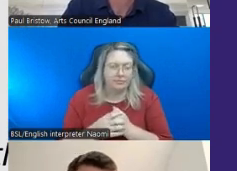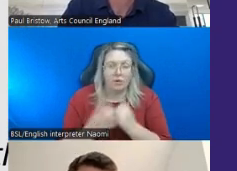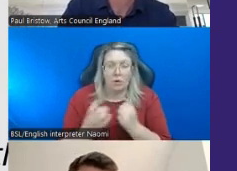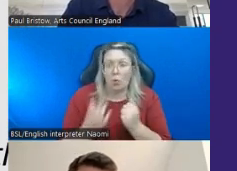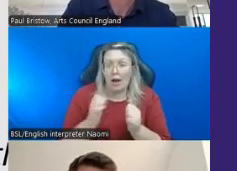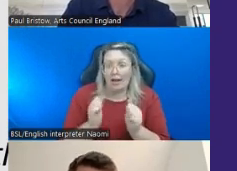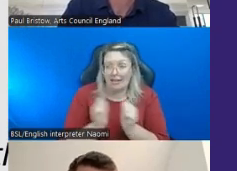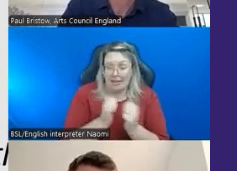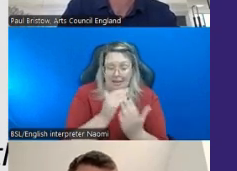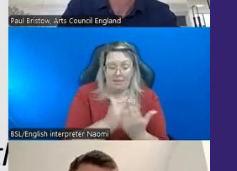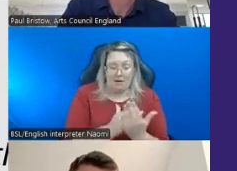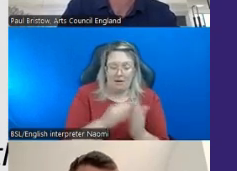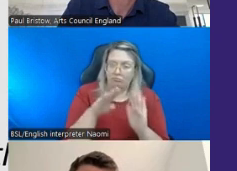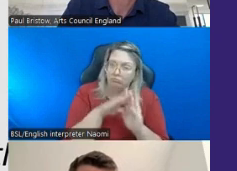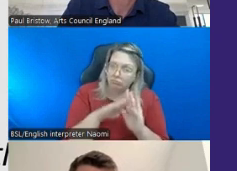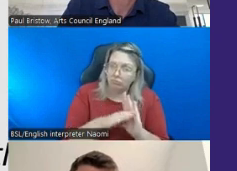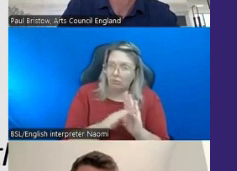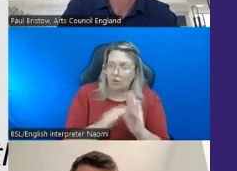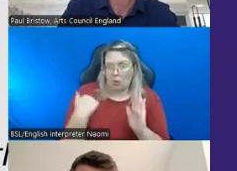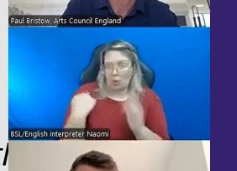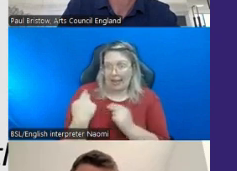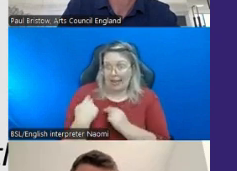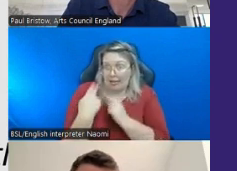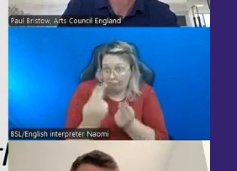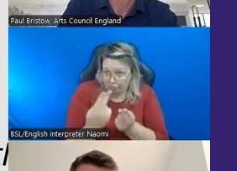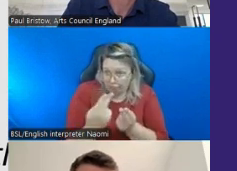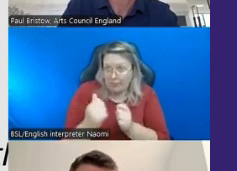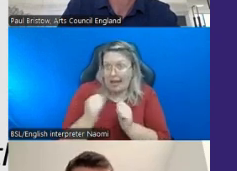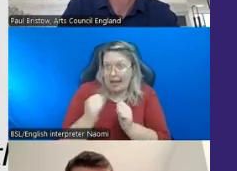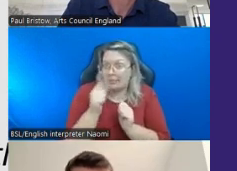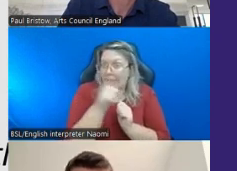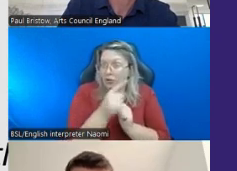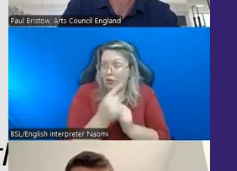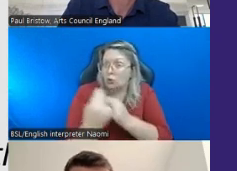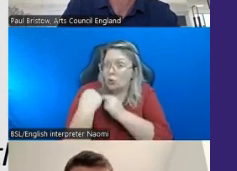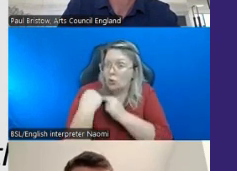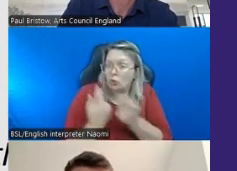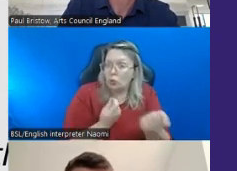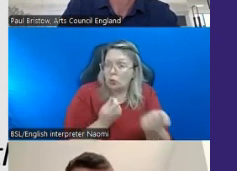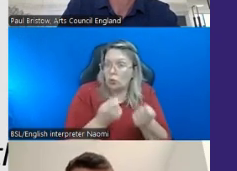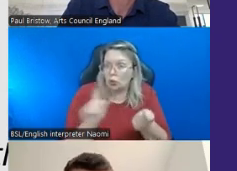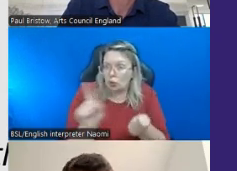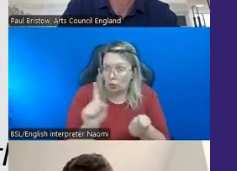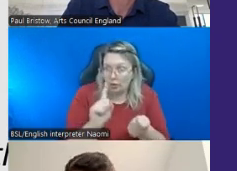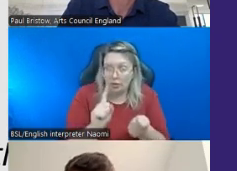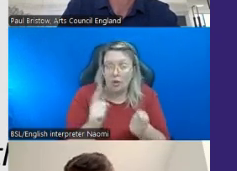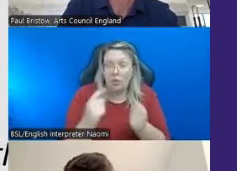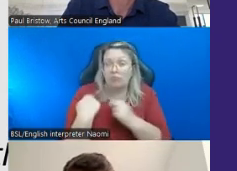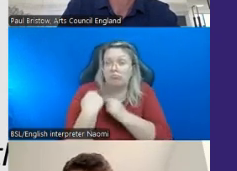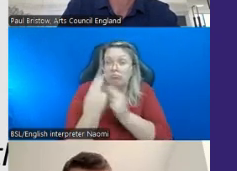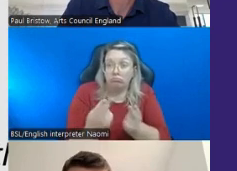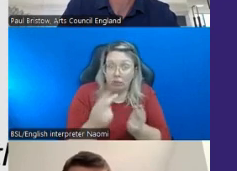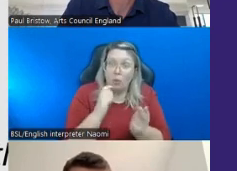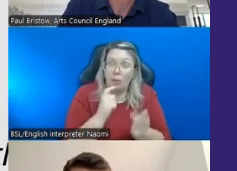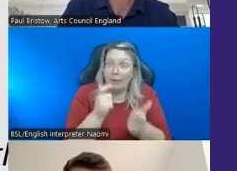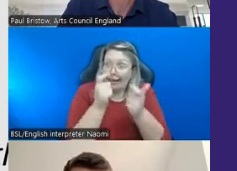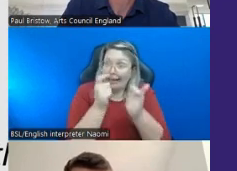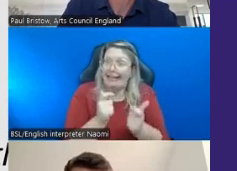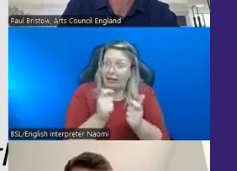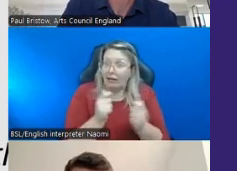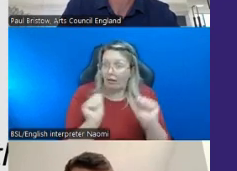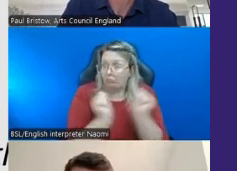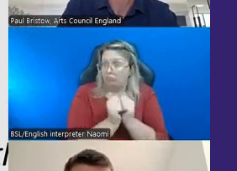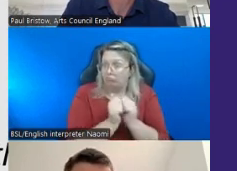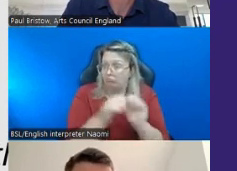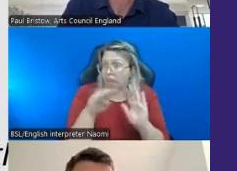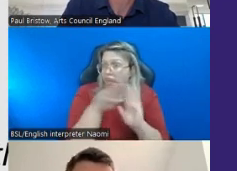technical responsibilities that we expect strategic authorities to deliver. So it'll be a legally defined list of these areas of